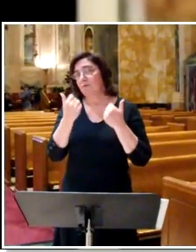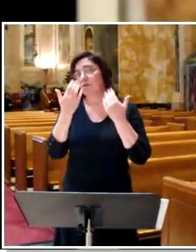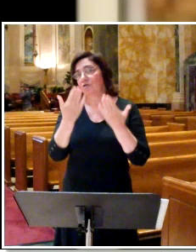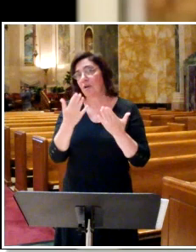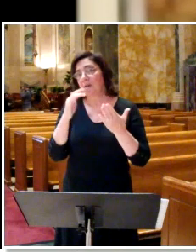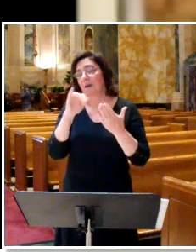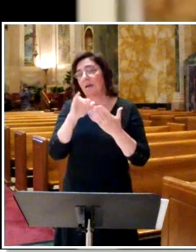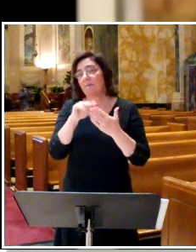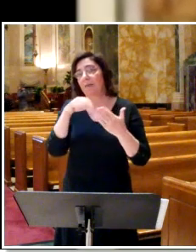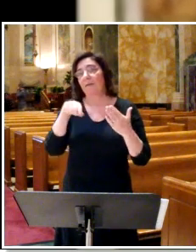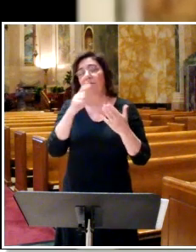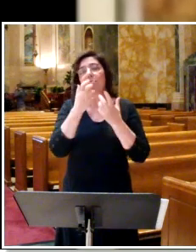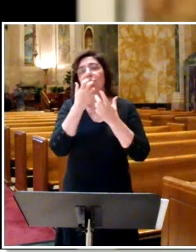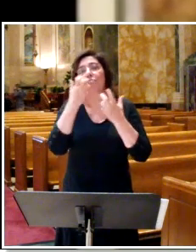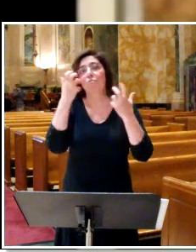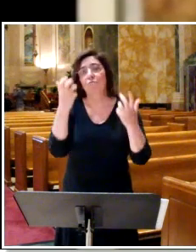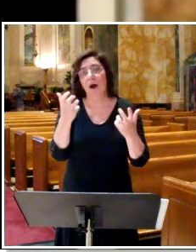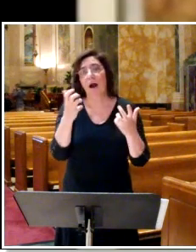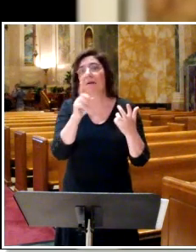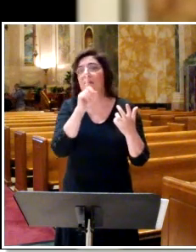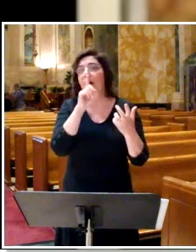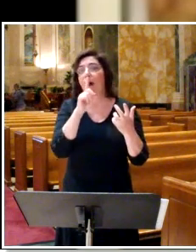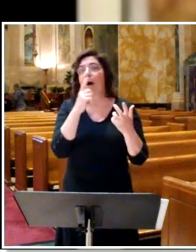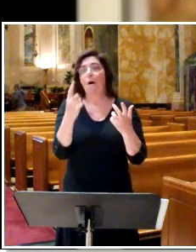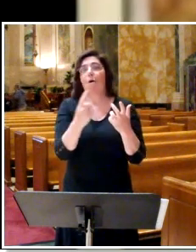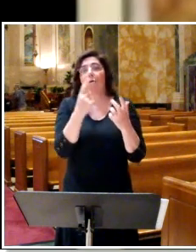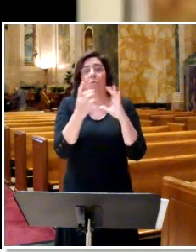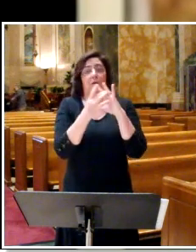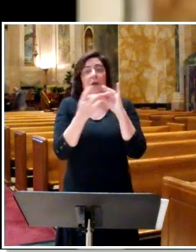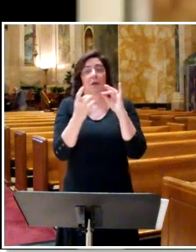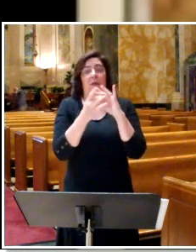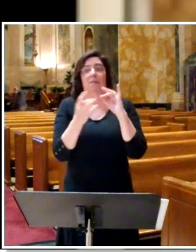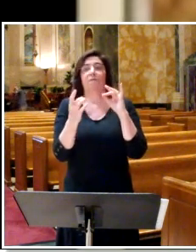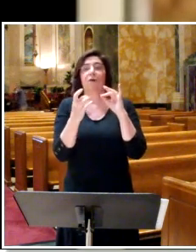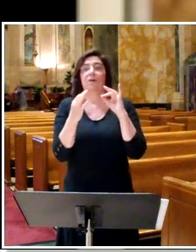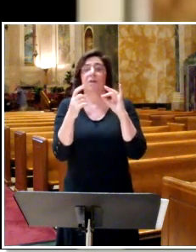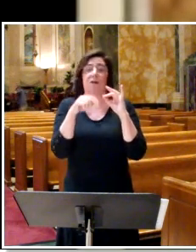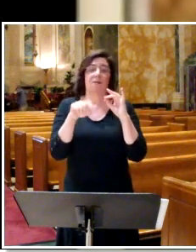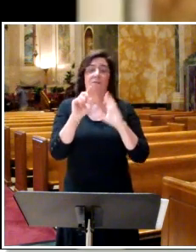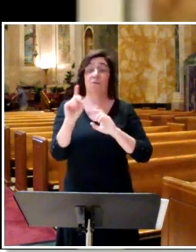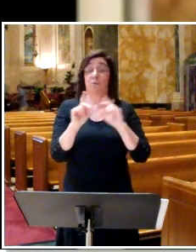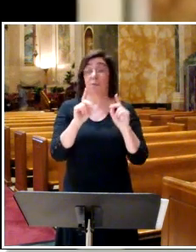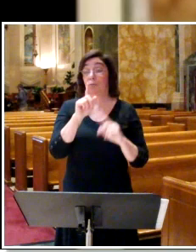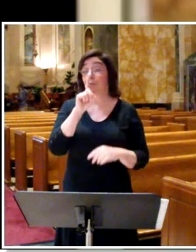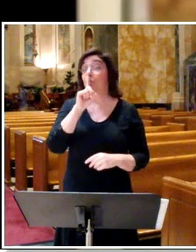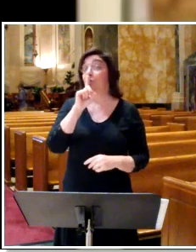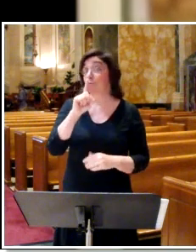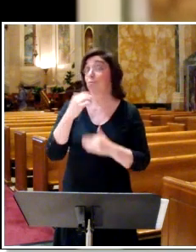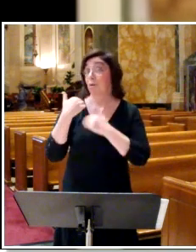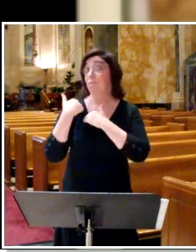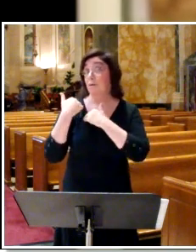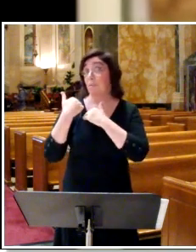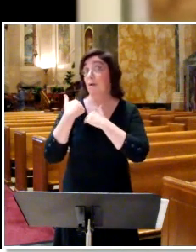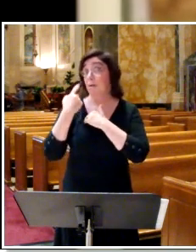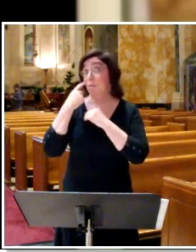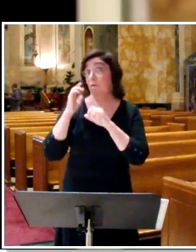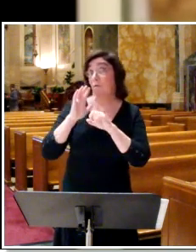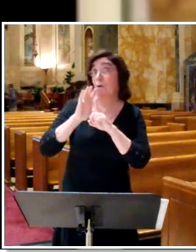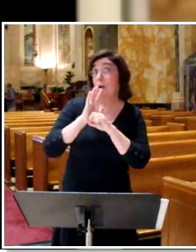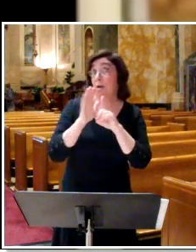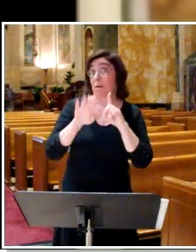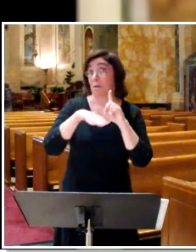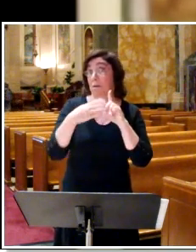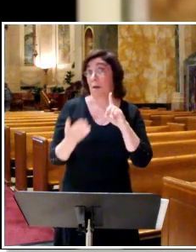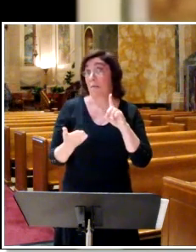suggest that those cries are merely the phrases of those who were truly responsible for his